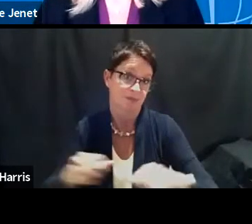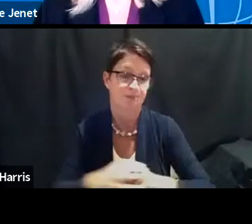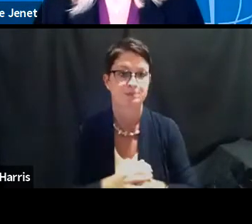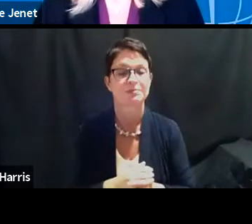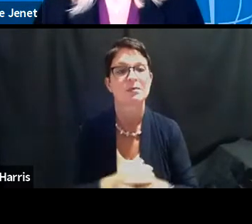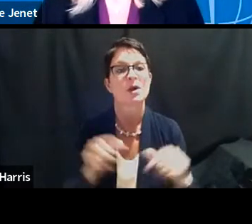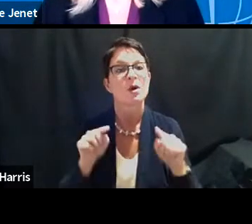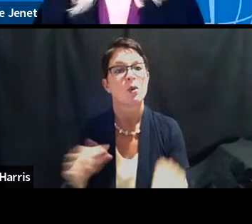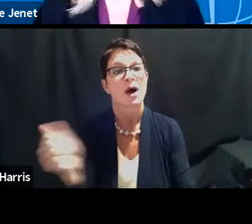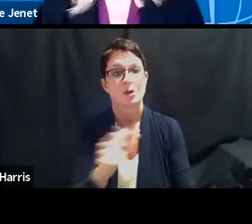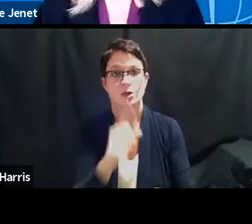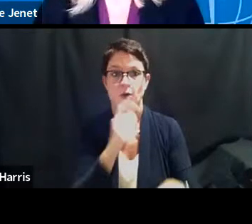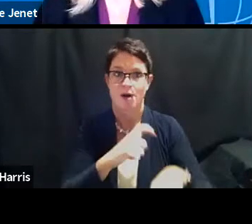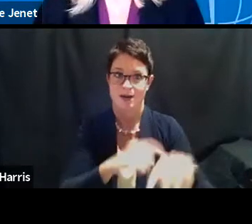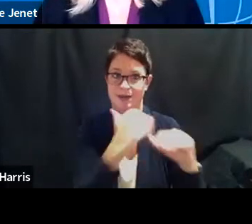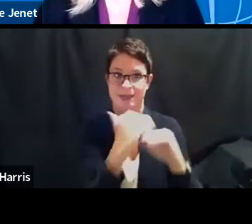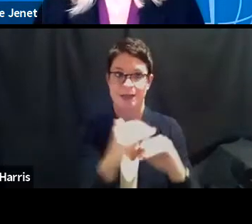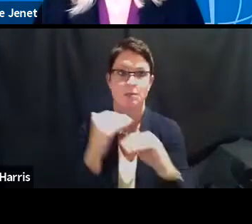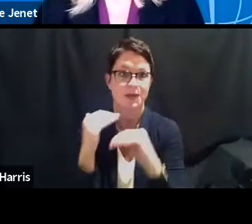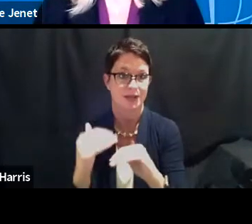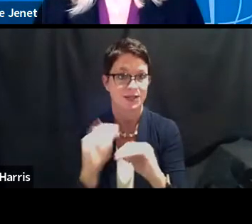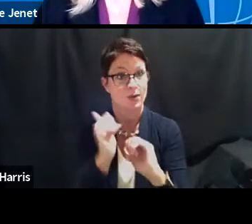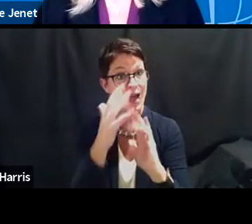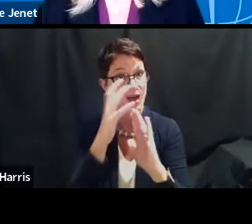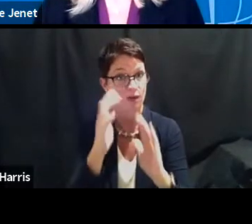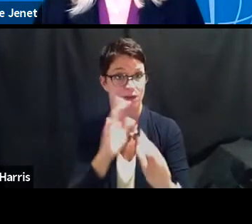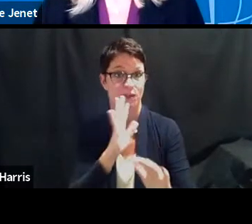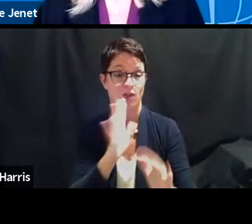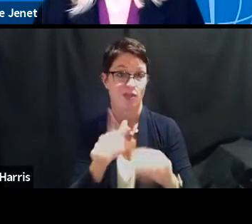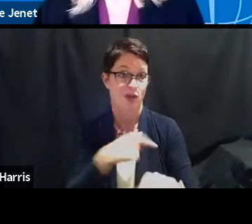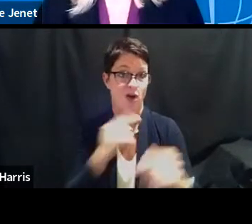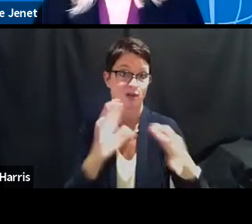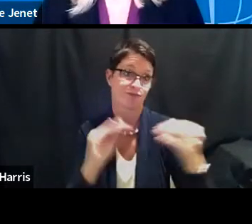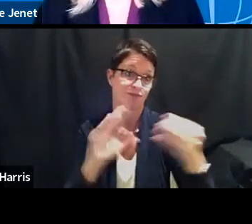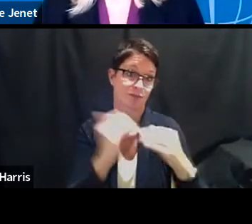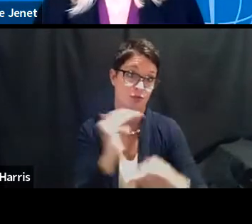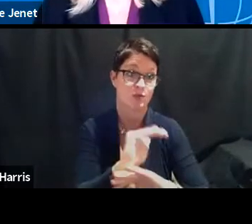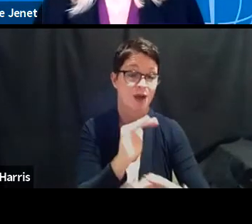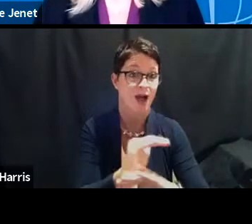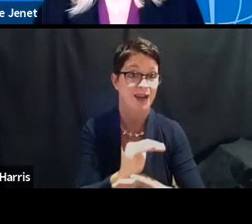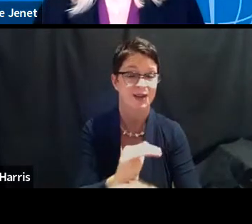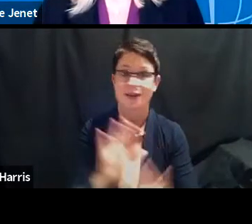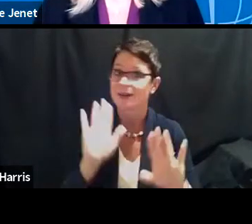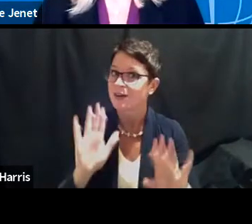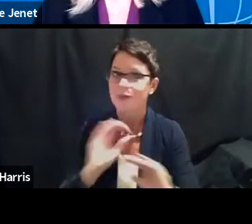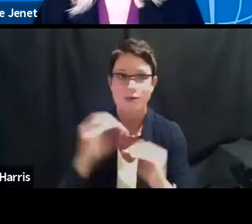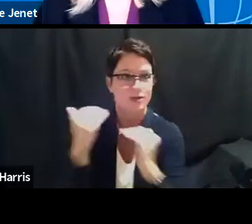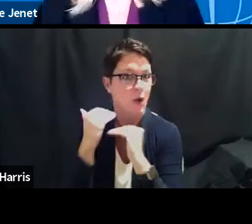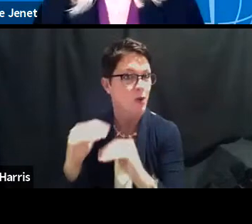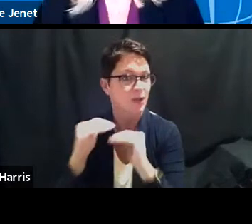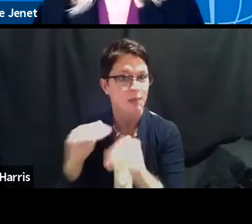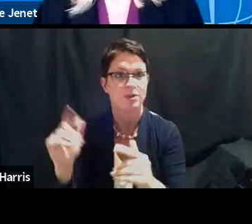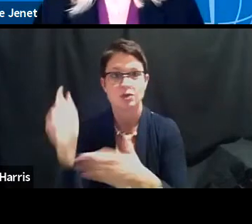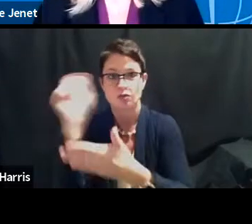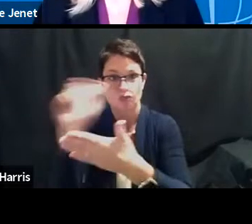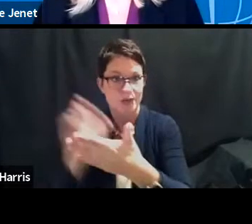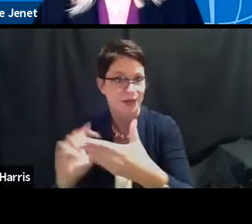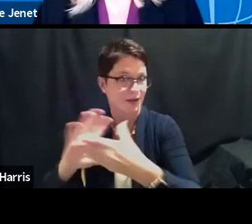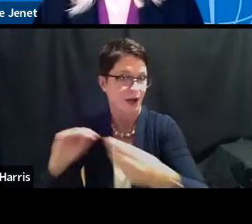While you are limited to the length of your comments here, there is no size limit to written